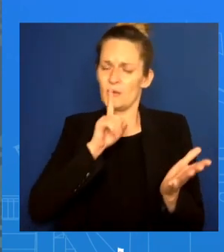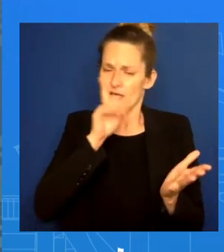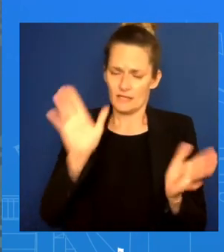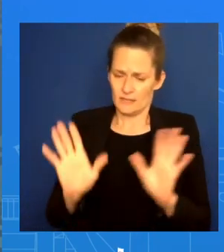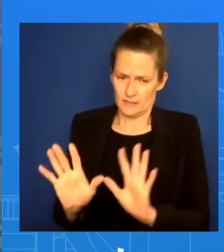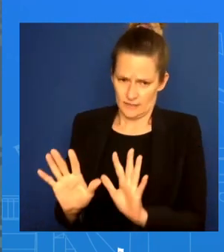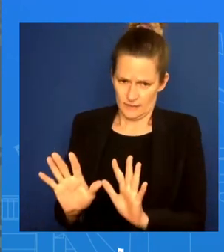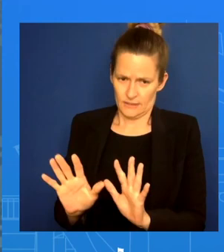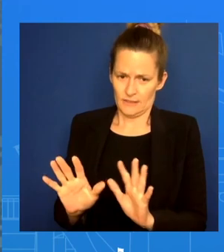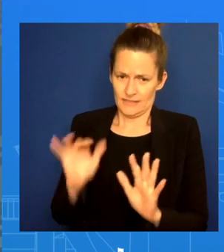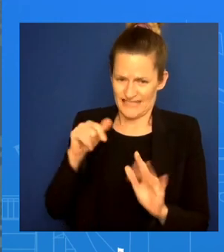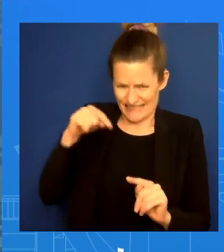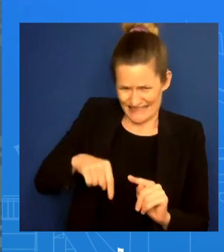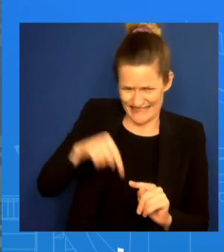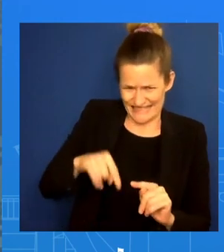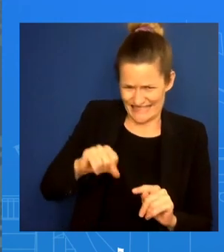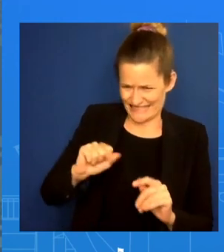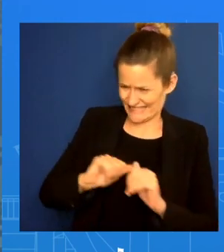works.